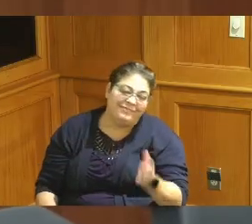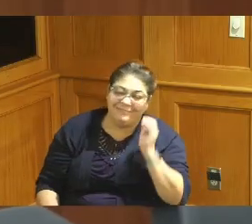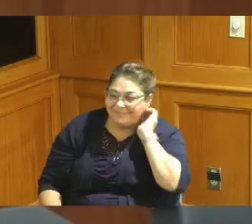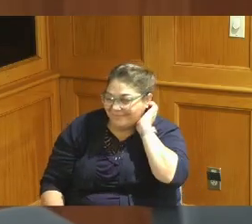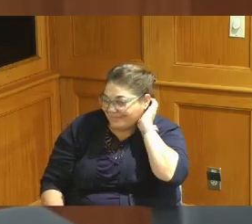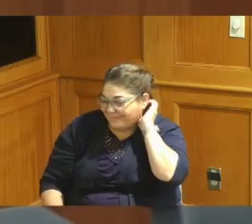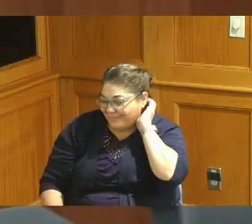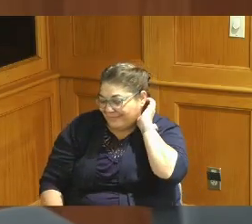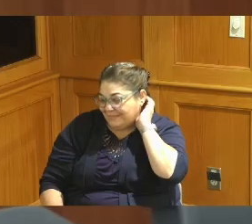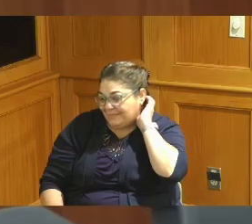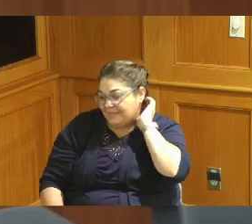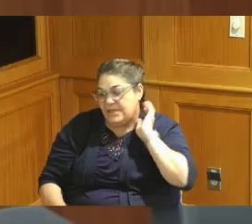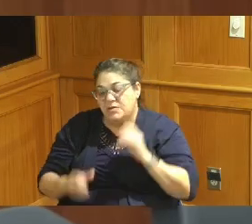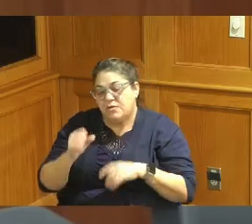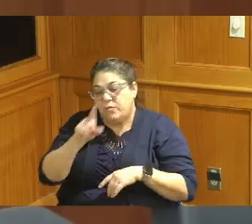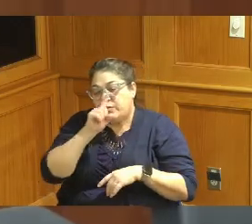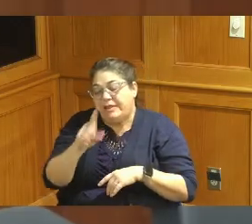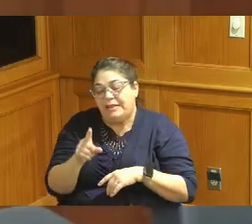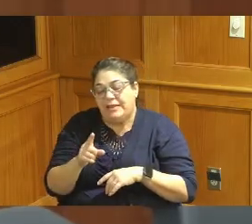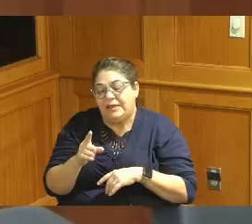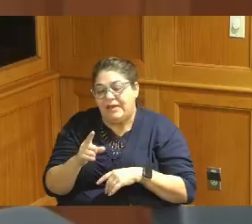still probably,